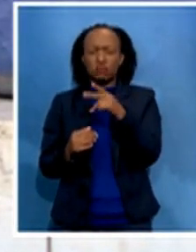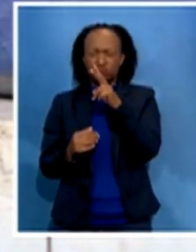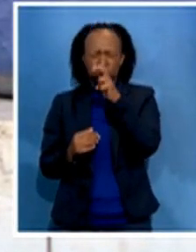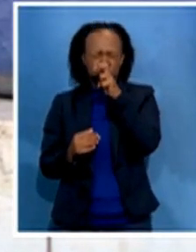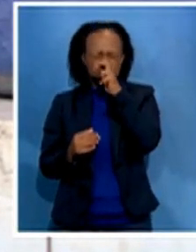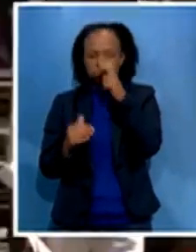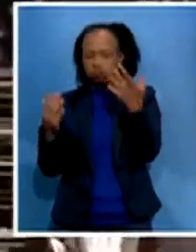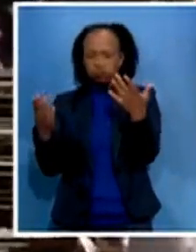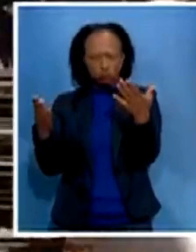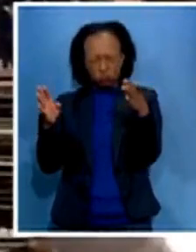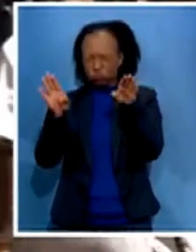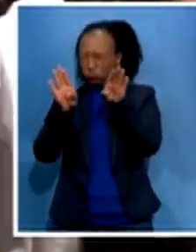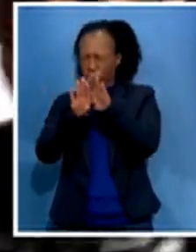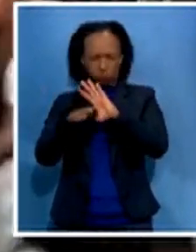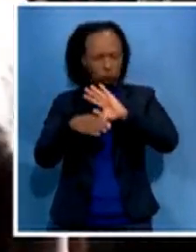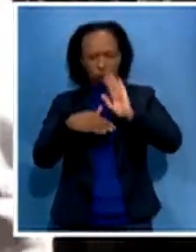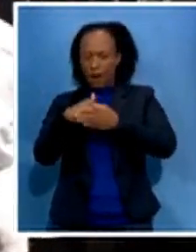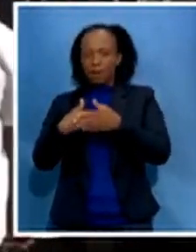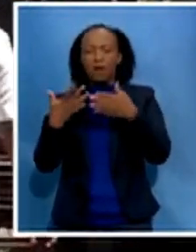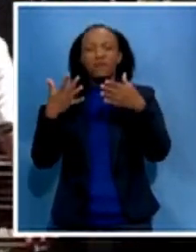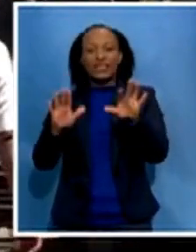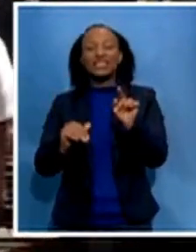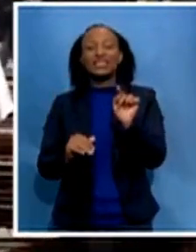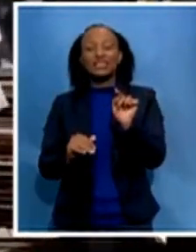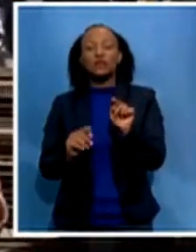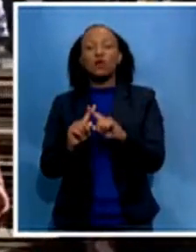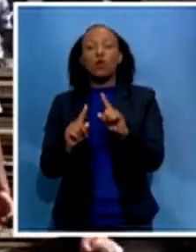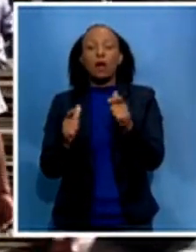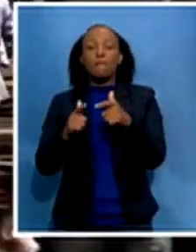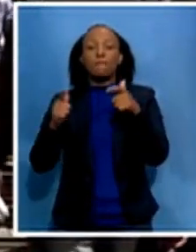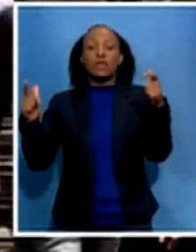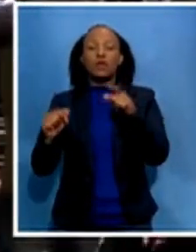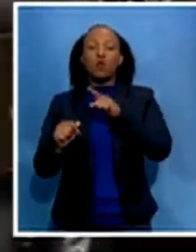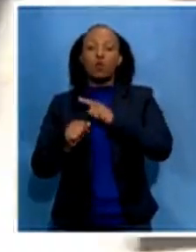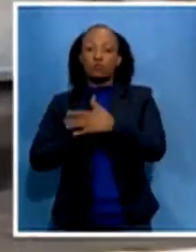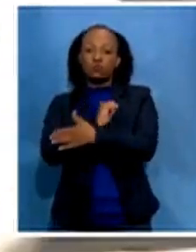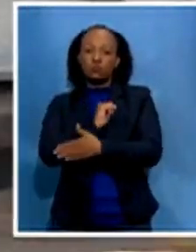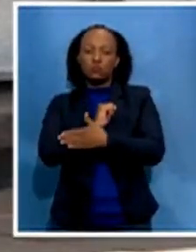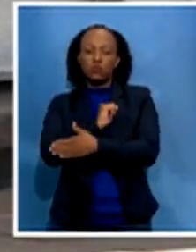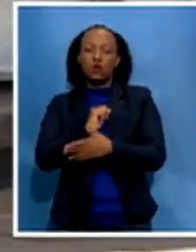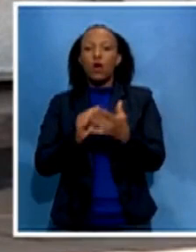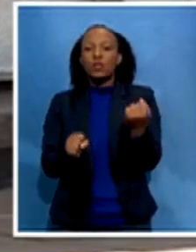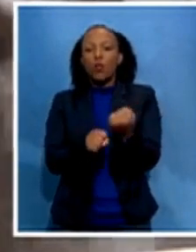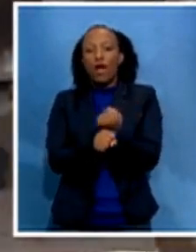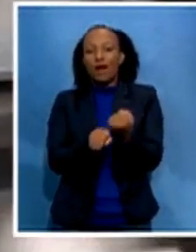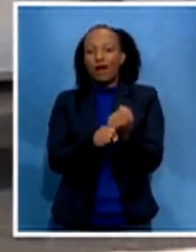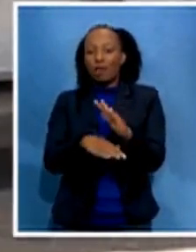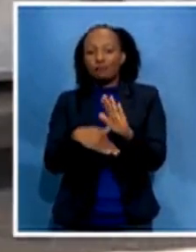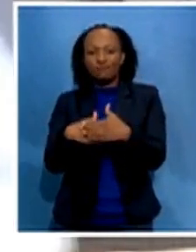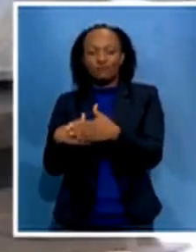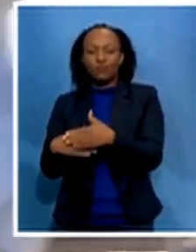The biggest and most immediate impact was felt by the country's informal workforce, men and women who make up 80% of India's